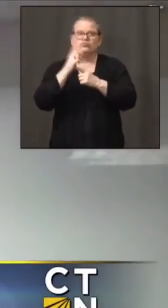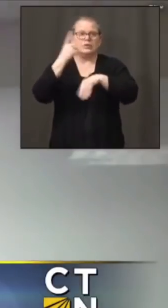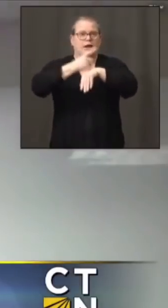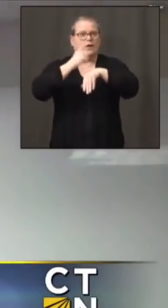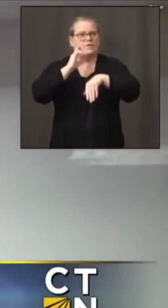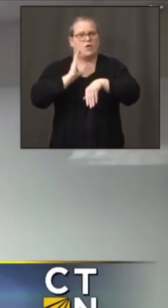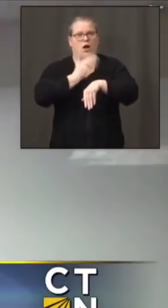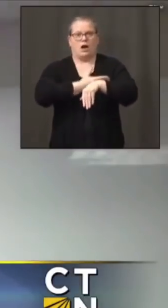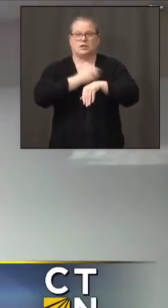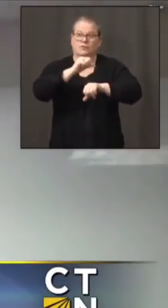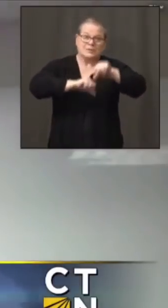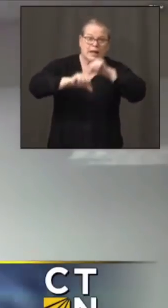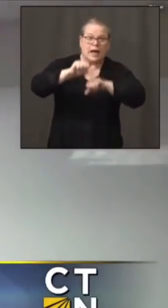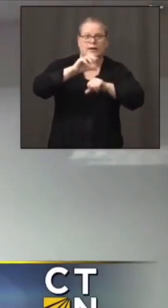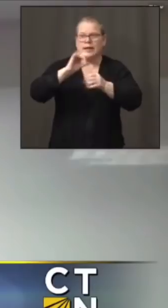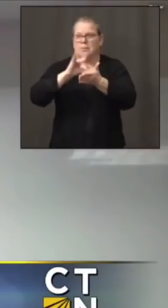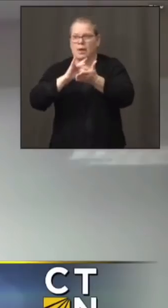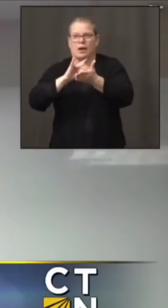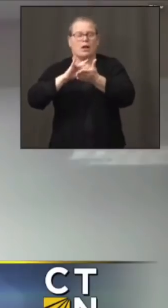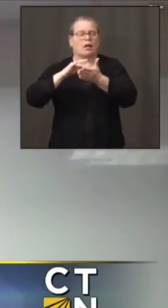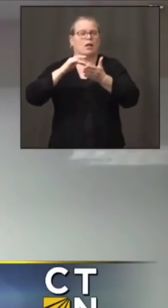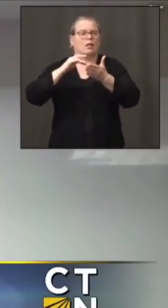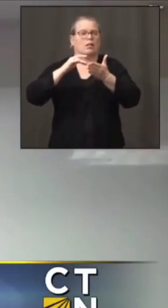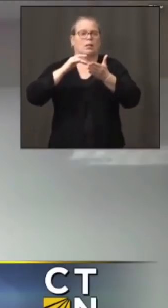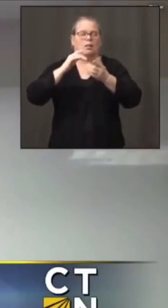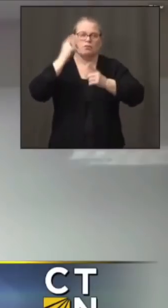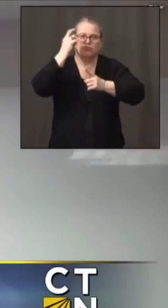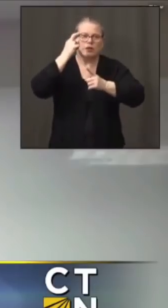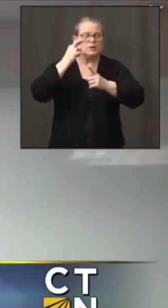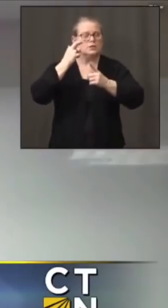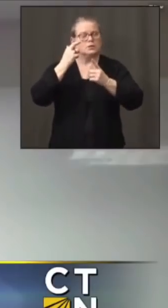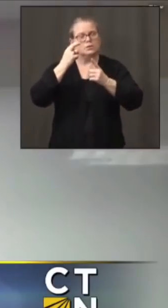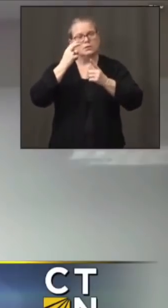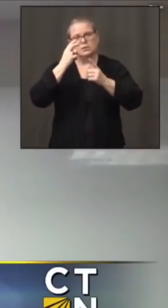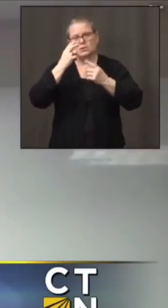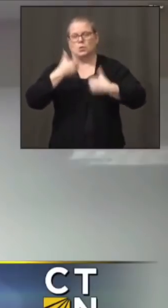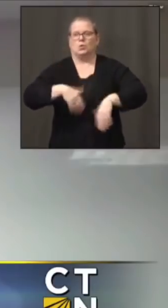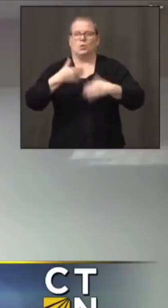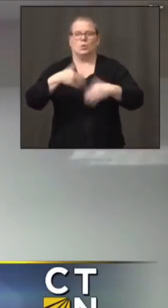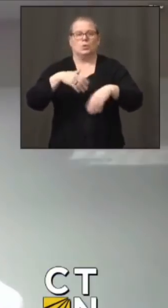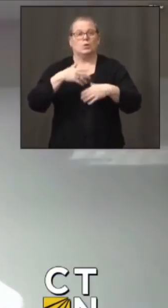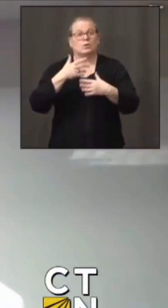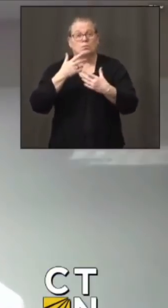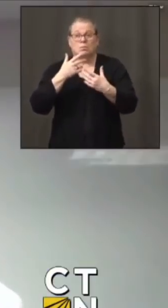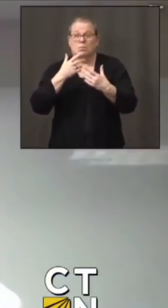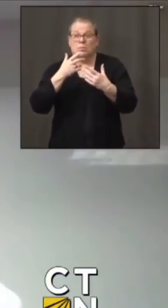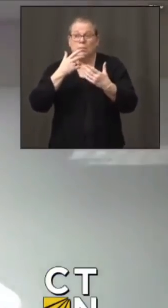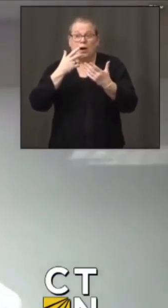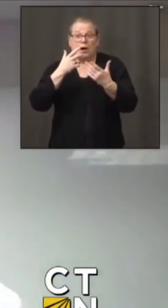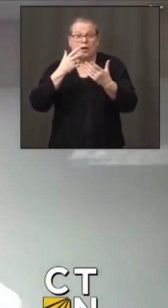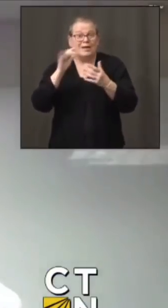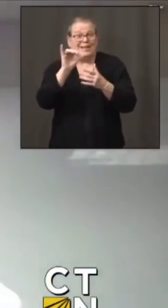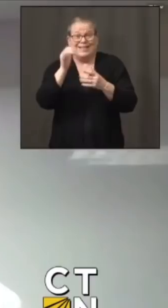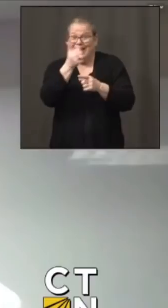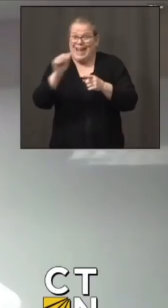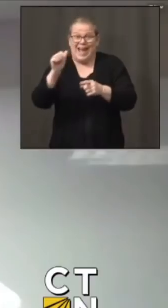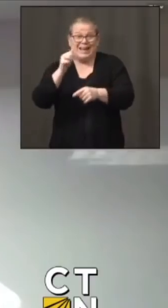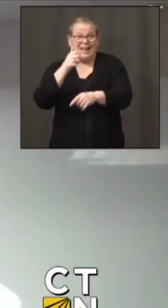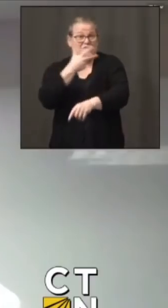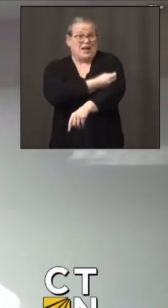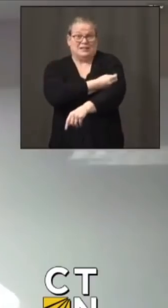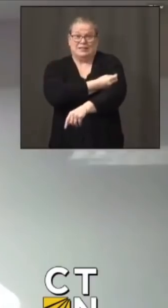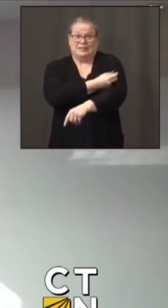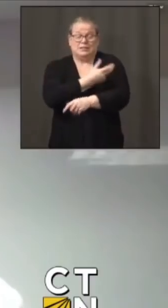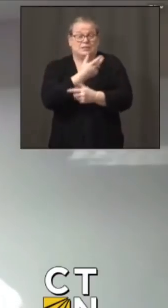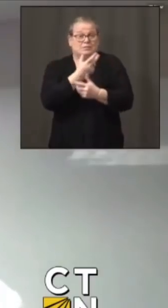well. So obviously a lot of nerves, but theoretically, when you think about it, it's just like administering any other vaccine. The